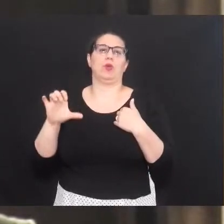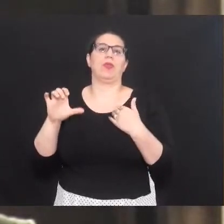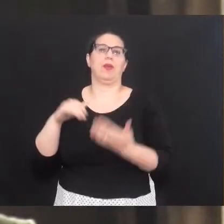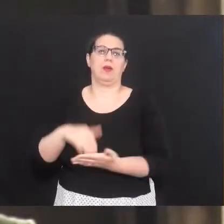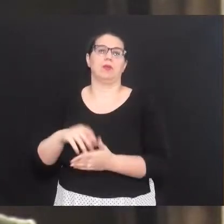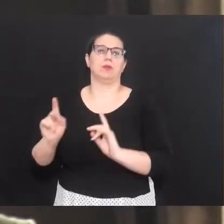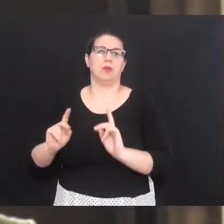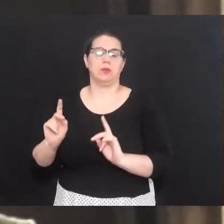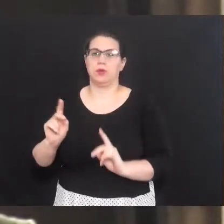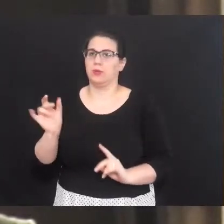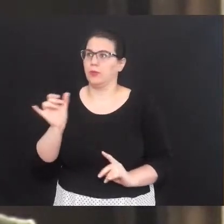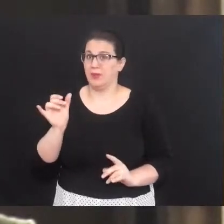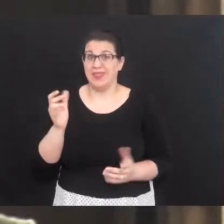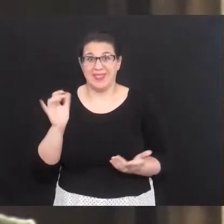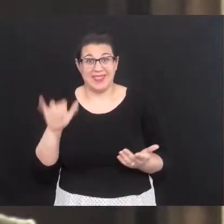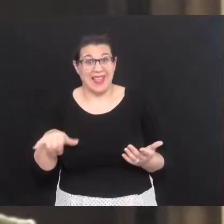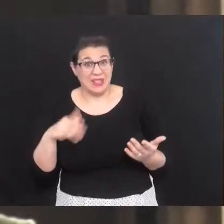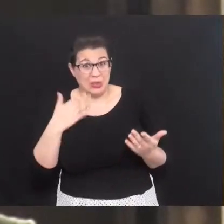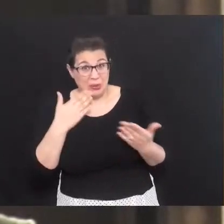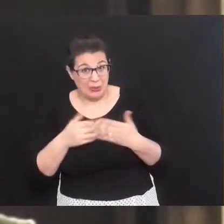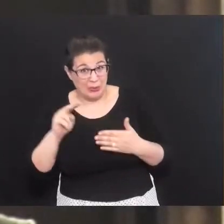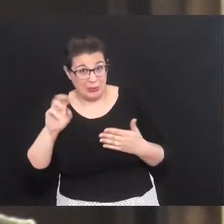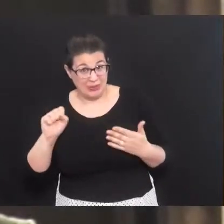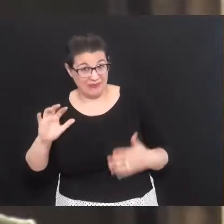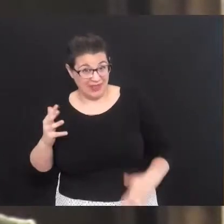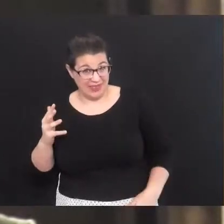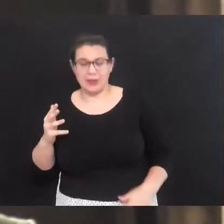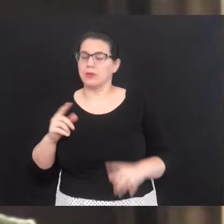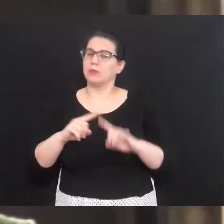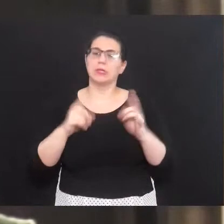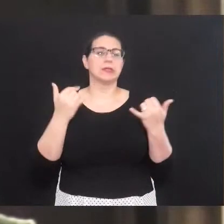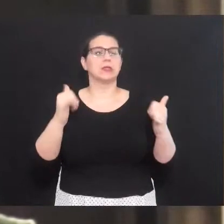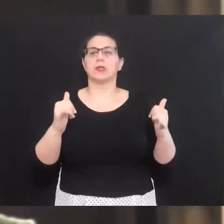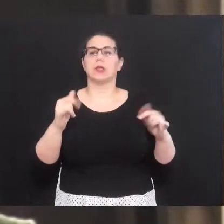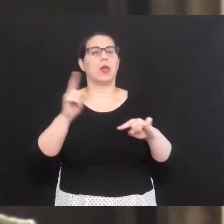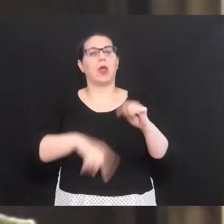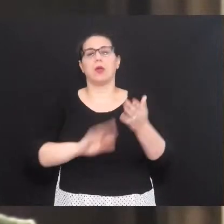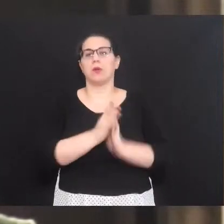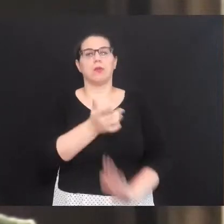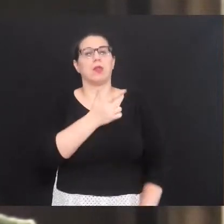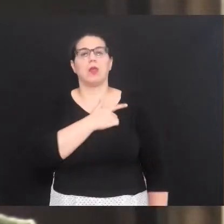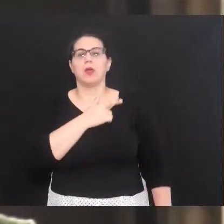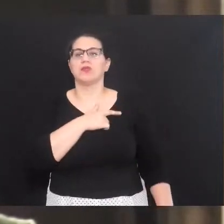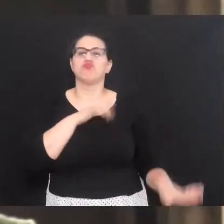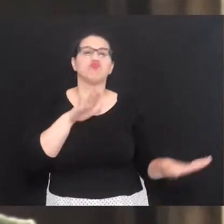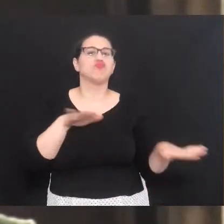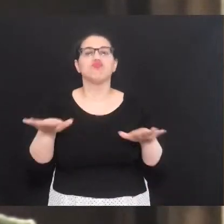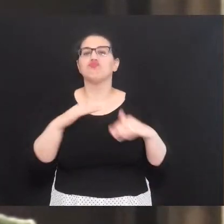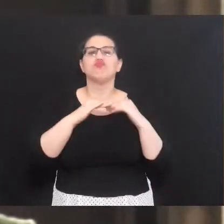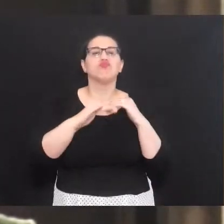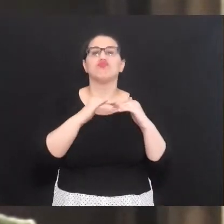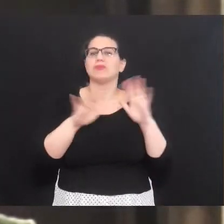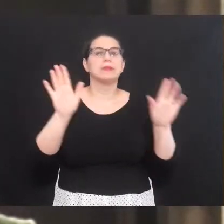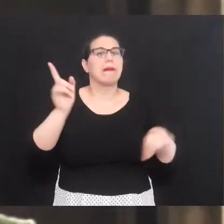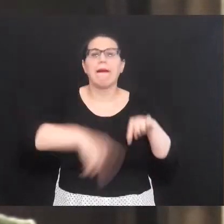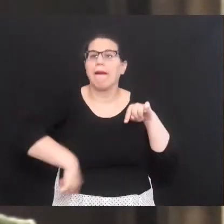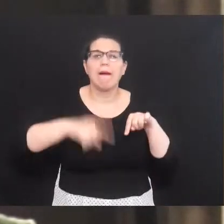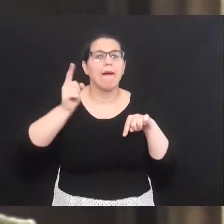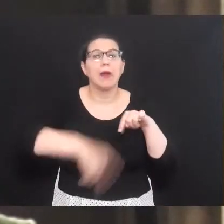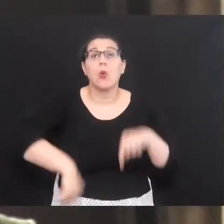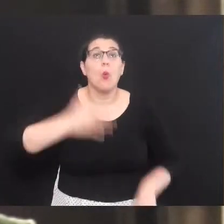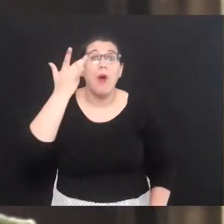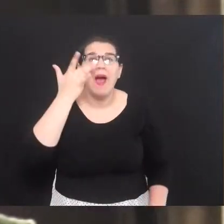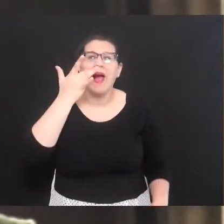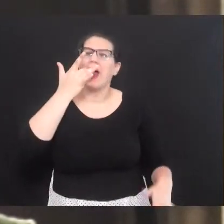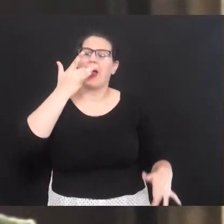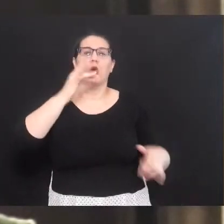perhaps a little bit of good news, we can't be complacent because right now we are still under fire from the